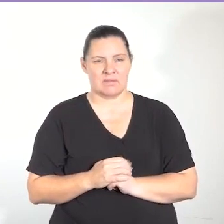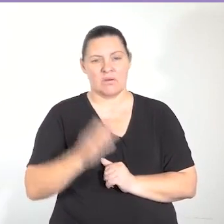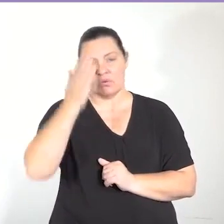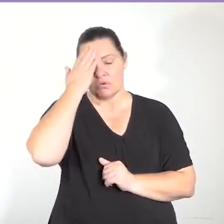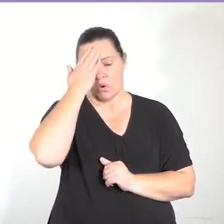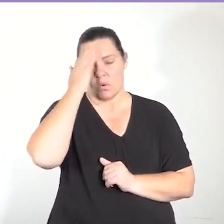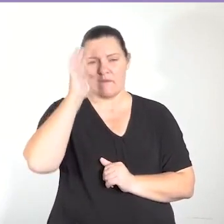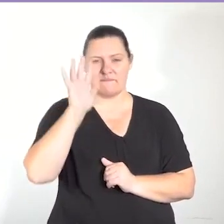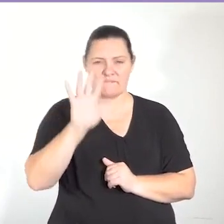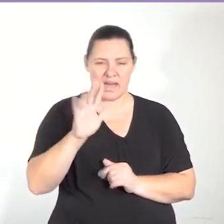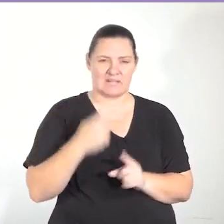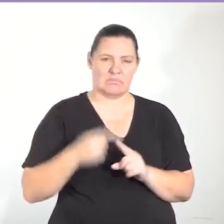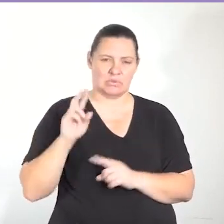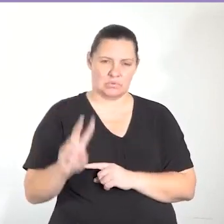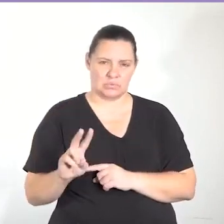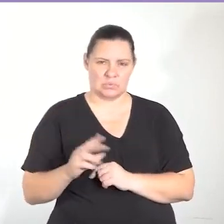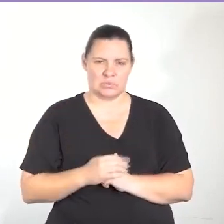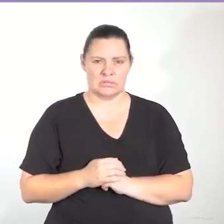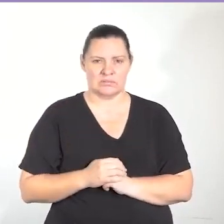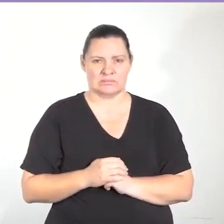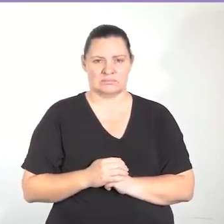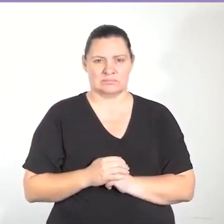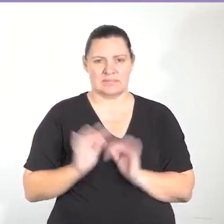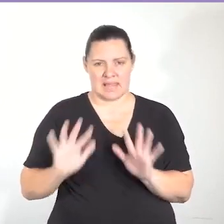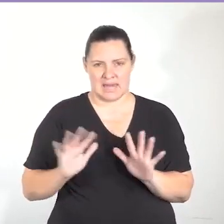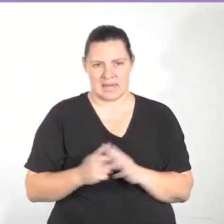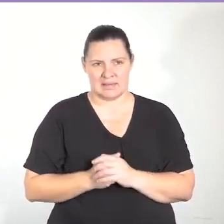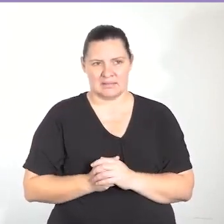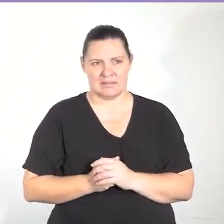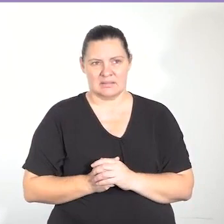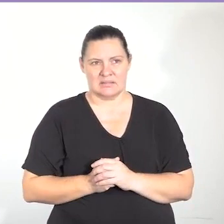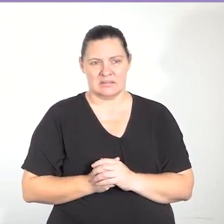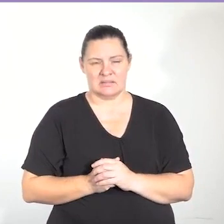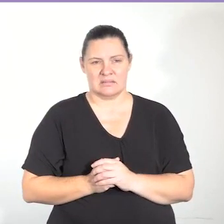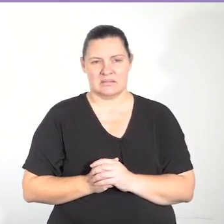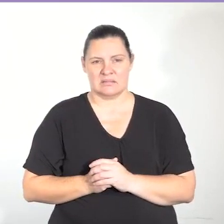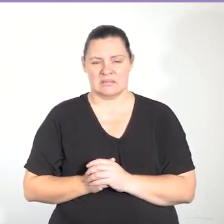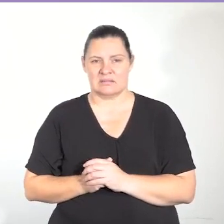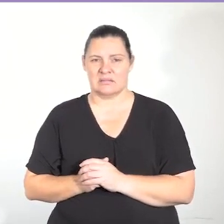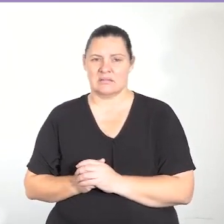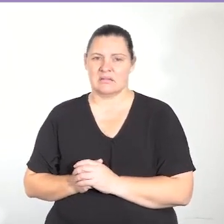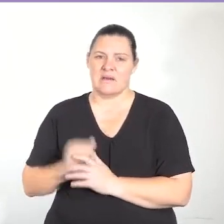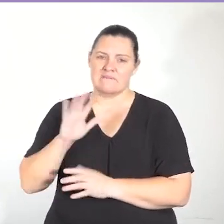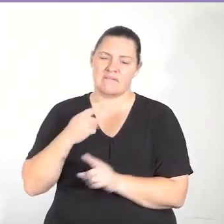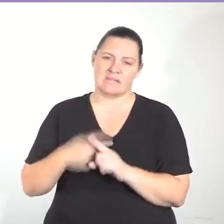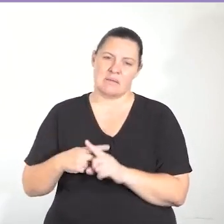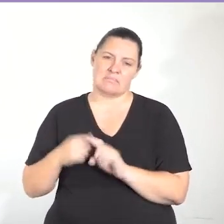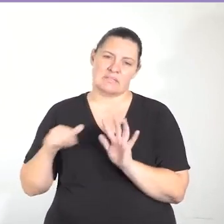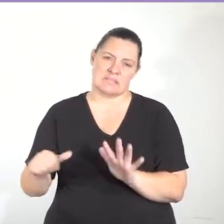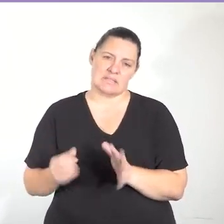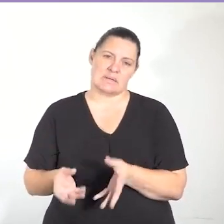We know that 5 multiplied by 2 gives us 10. We know that 5 multiplied by